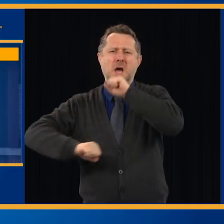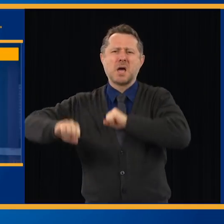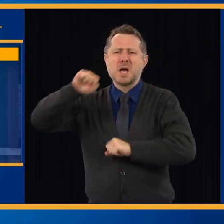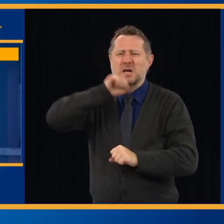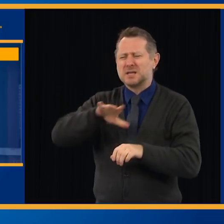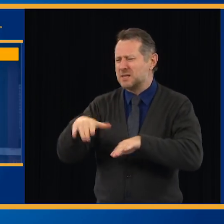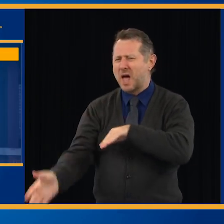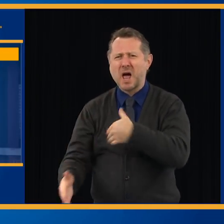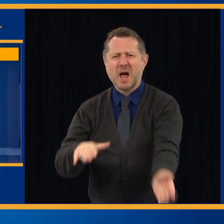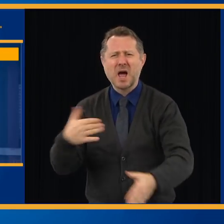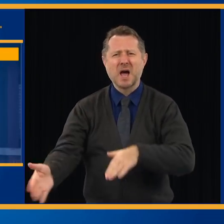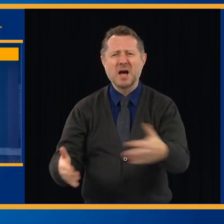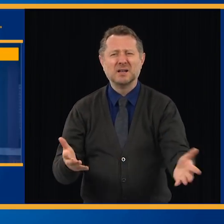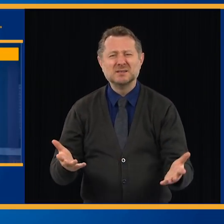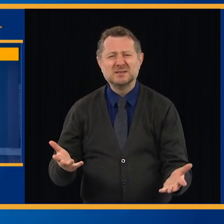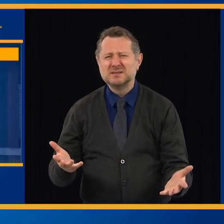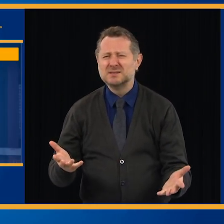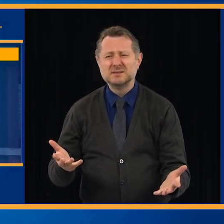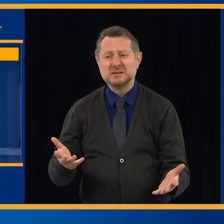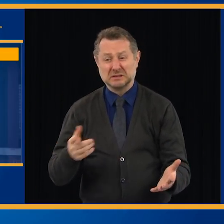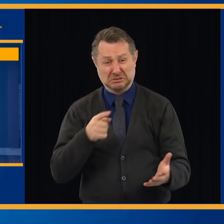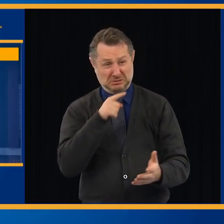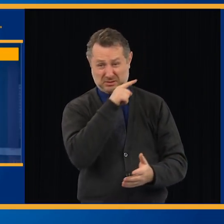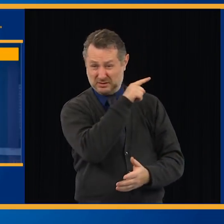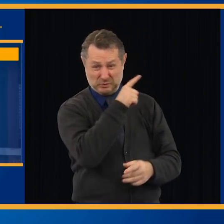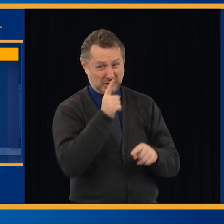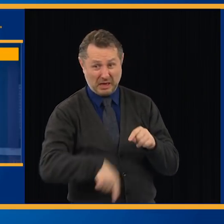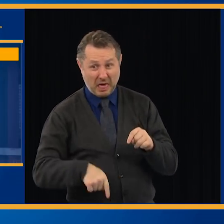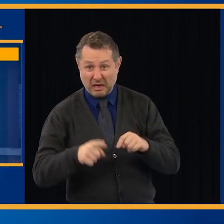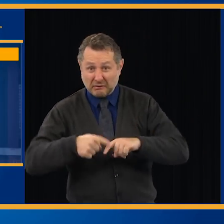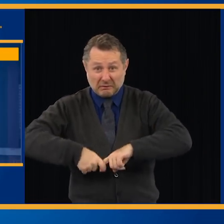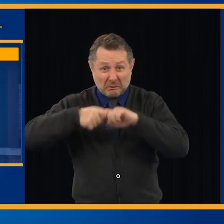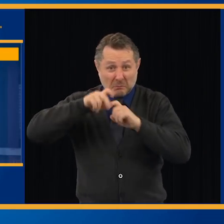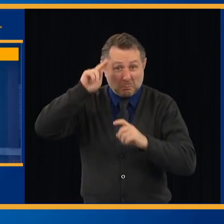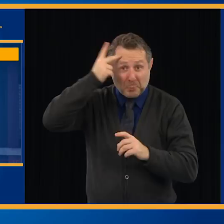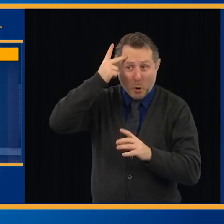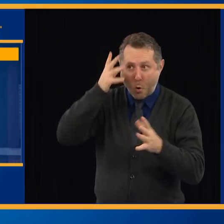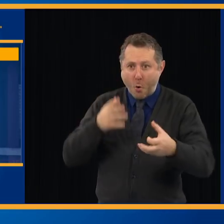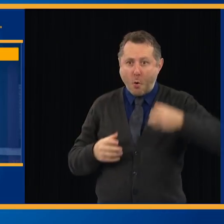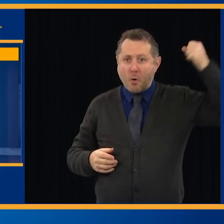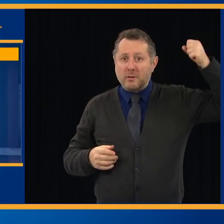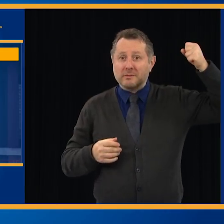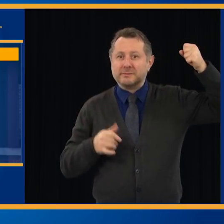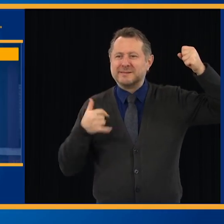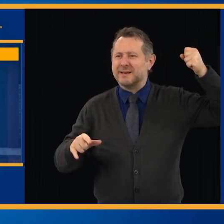can't stop the politics, even in this moment?